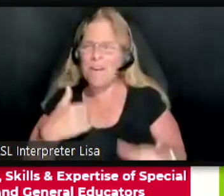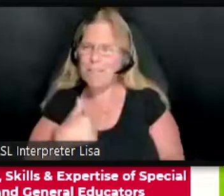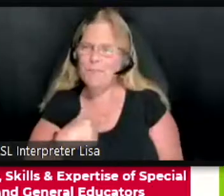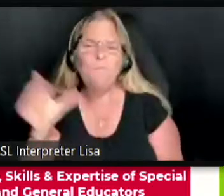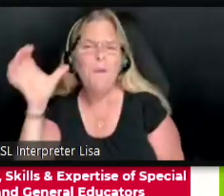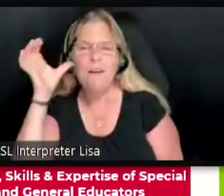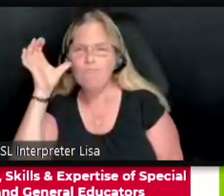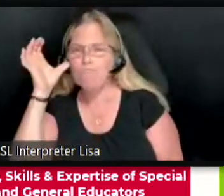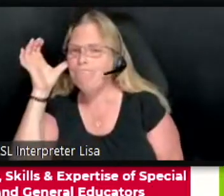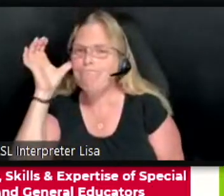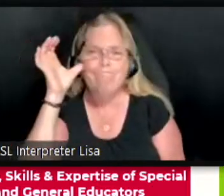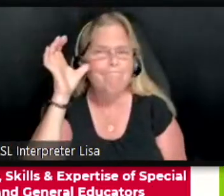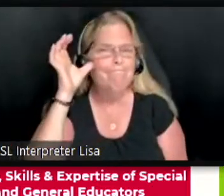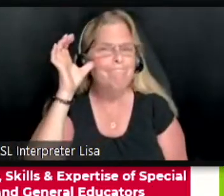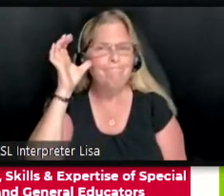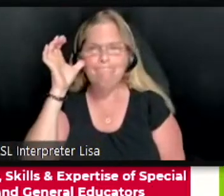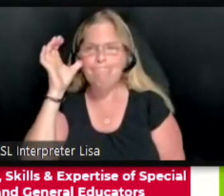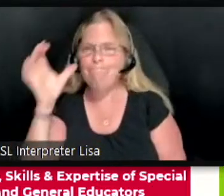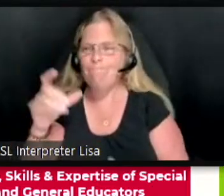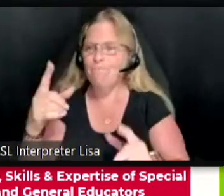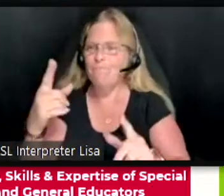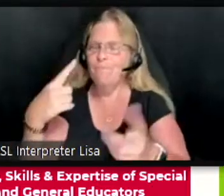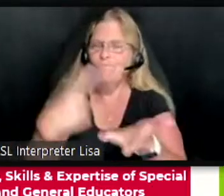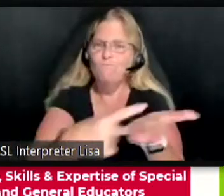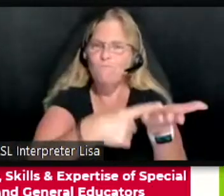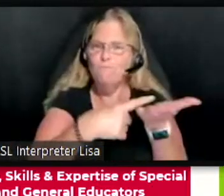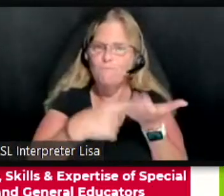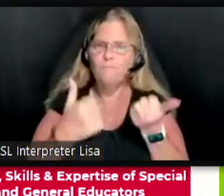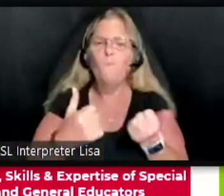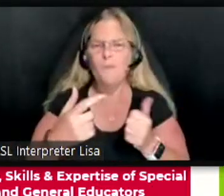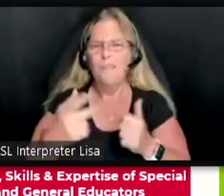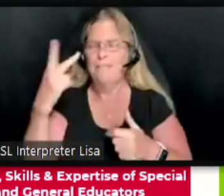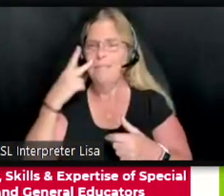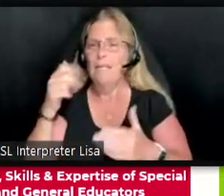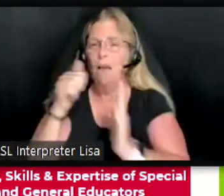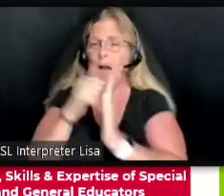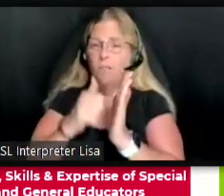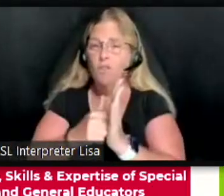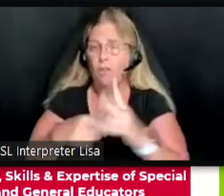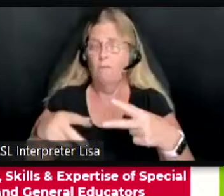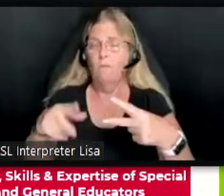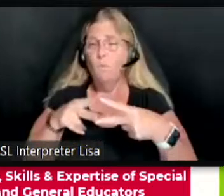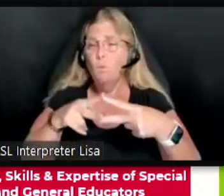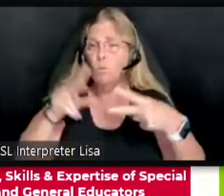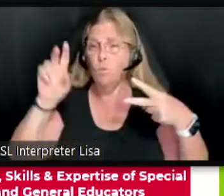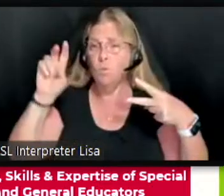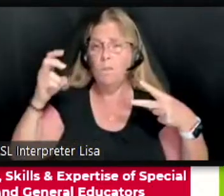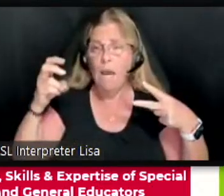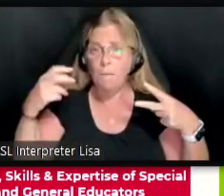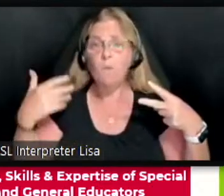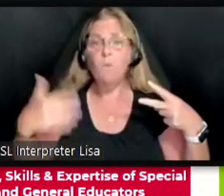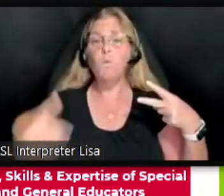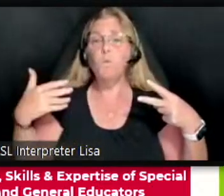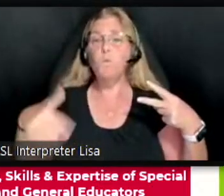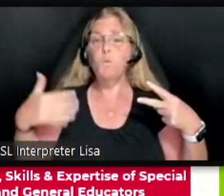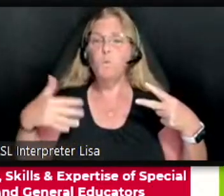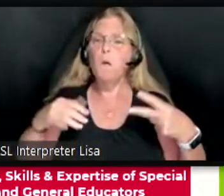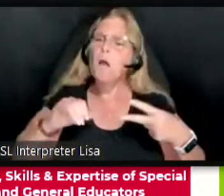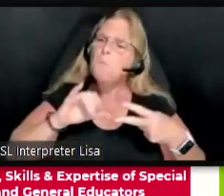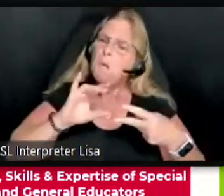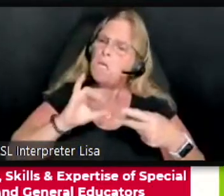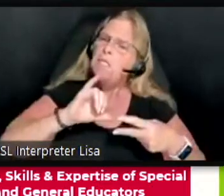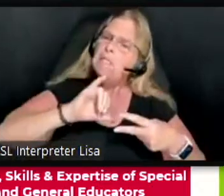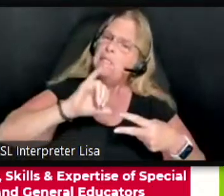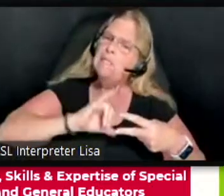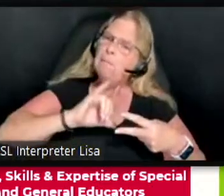conversations today. As you know from the agenda, we have two very big topics that are certainly related, but they are